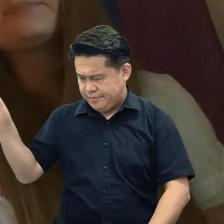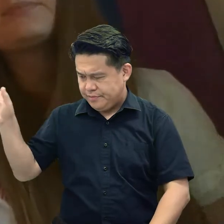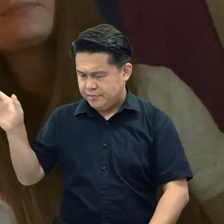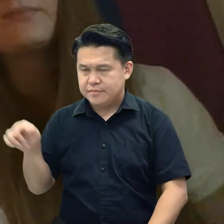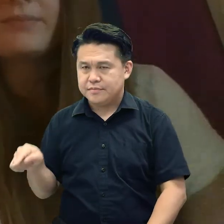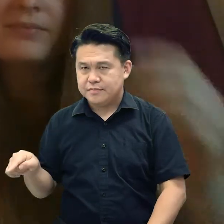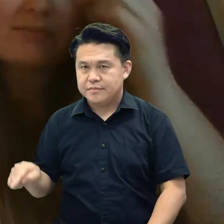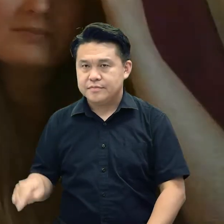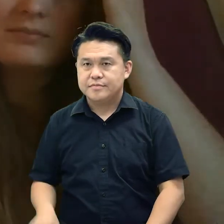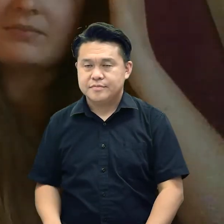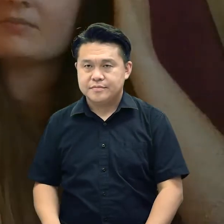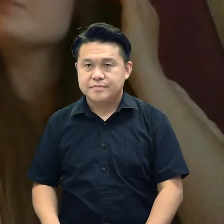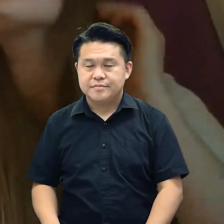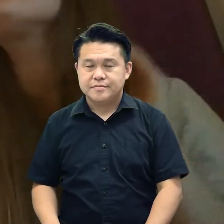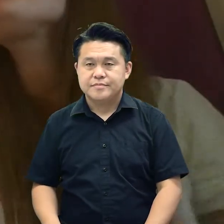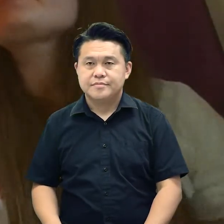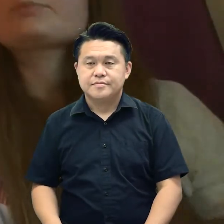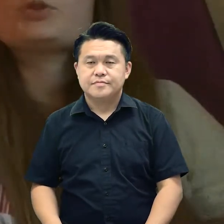say.